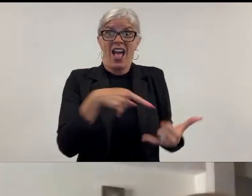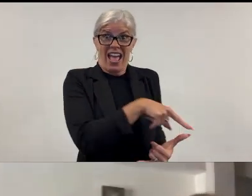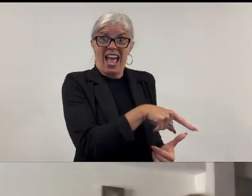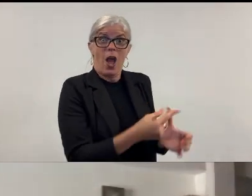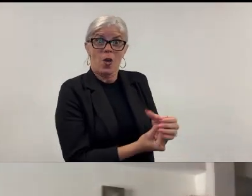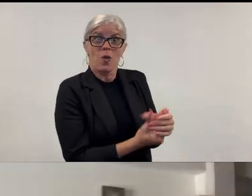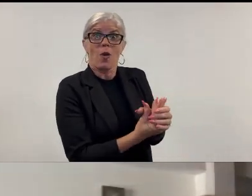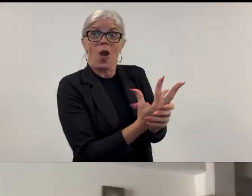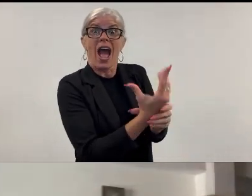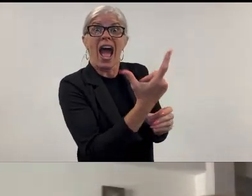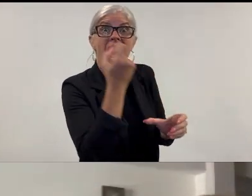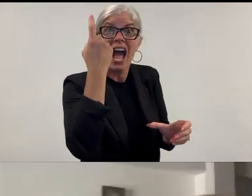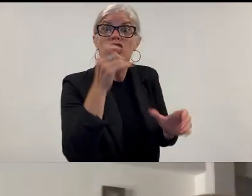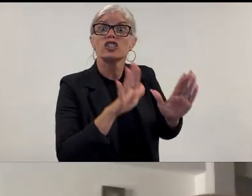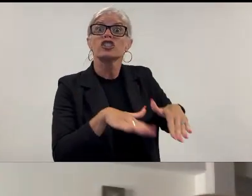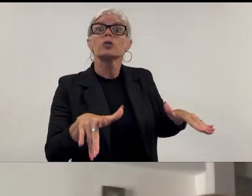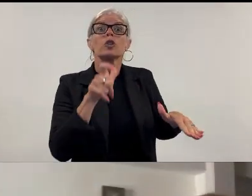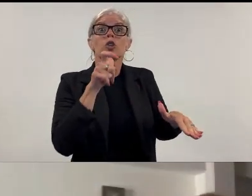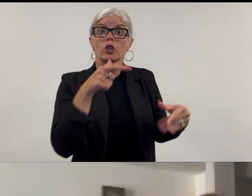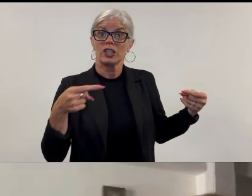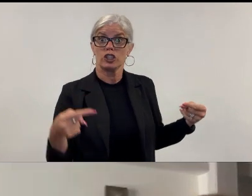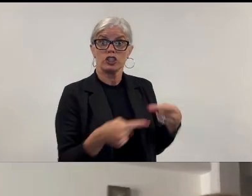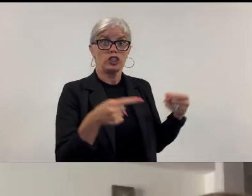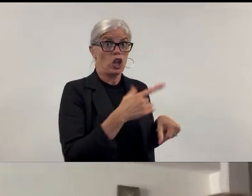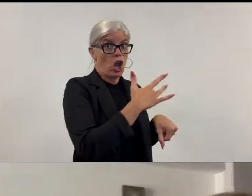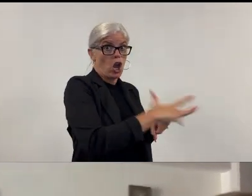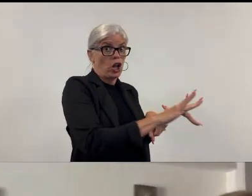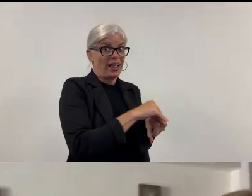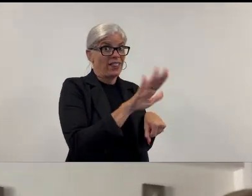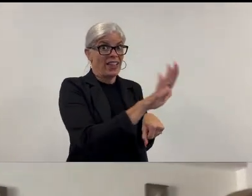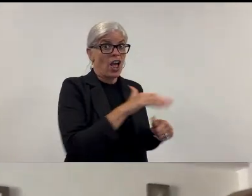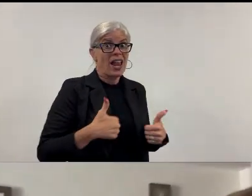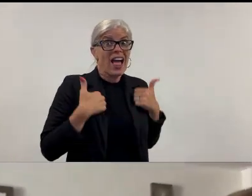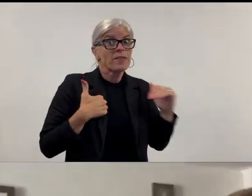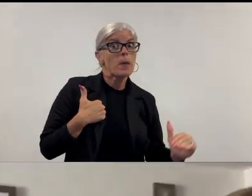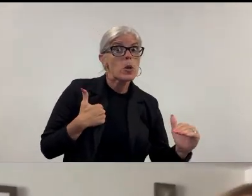pre-K and K, we're going to start having to deal with